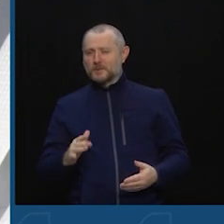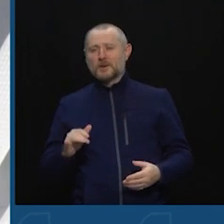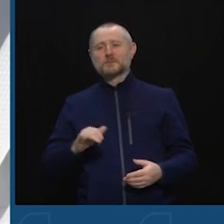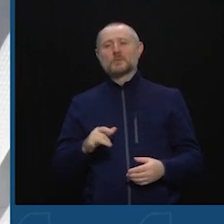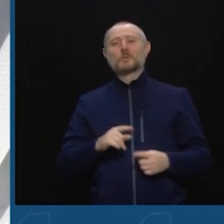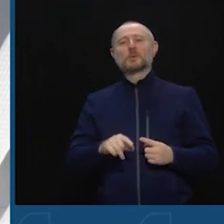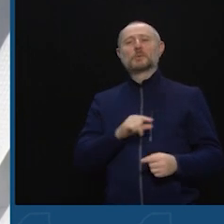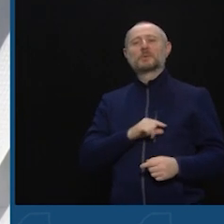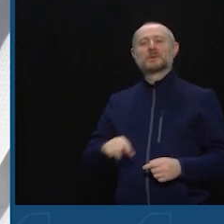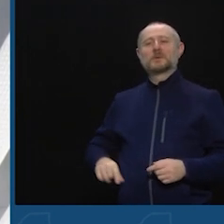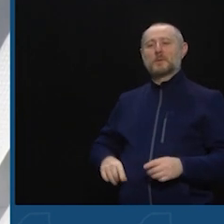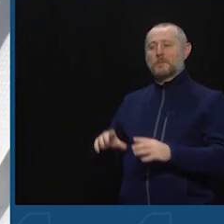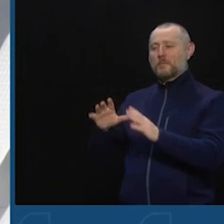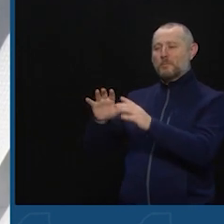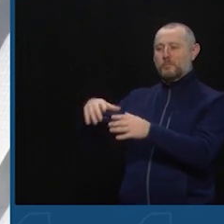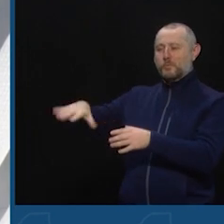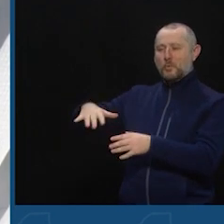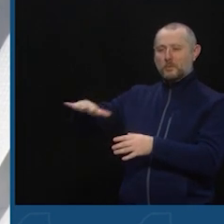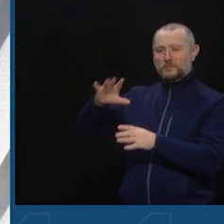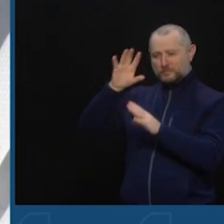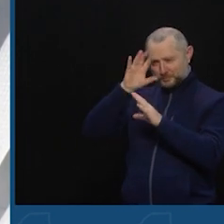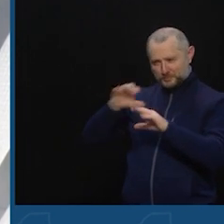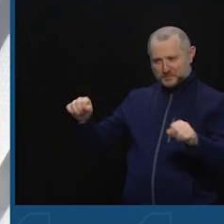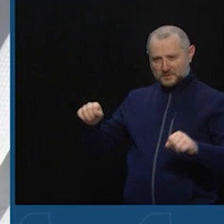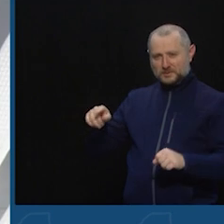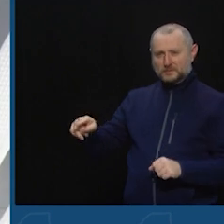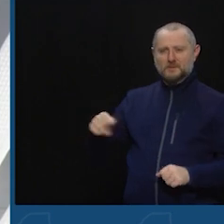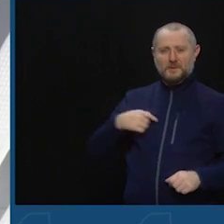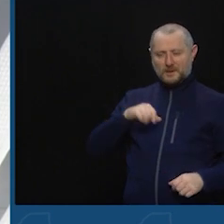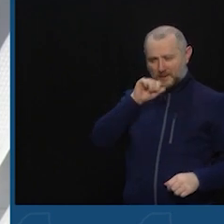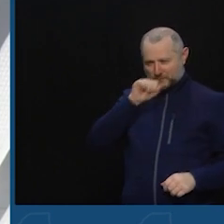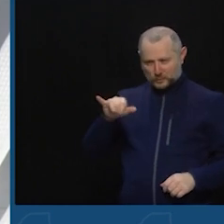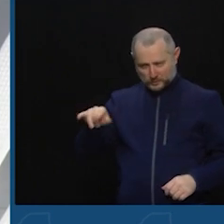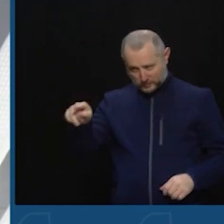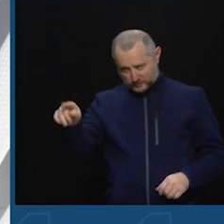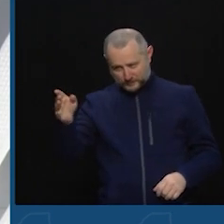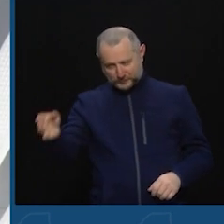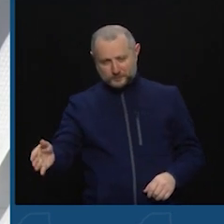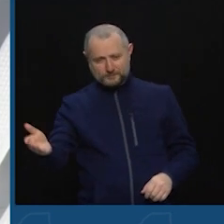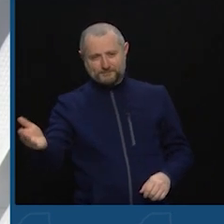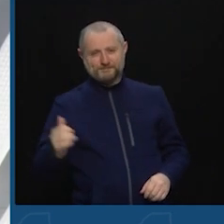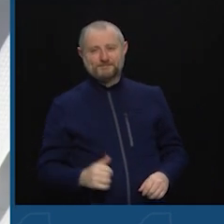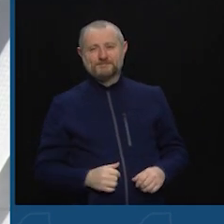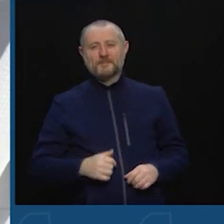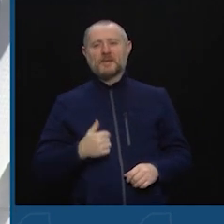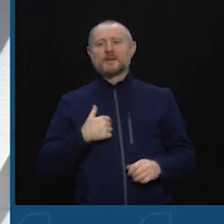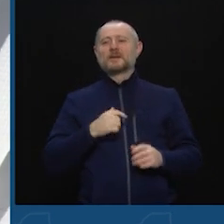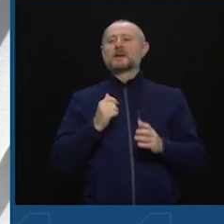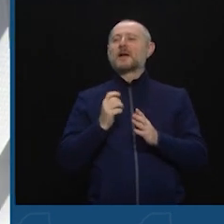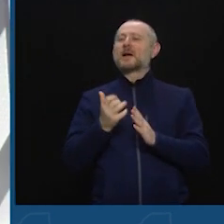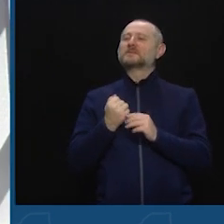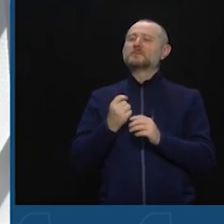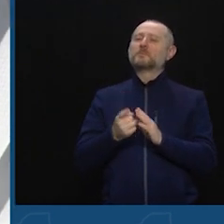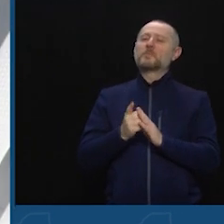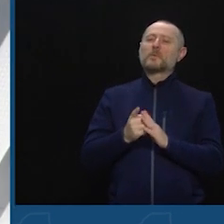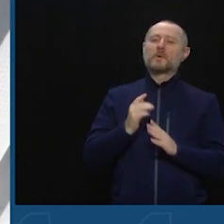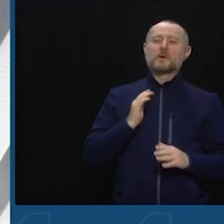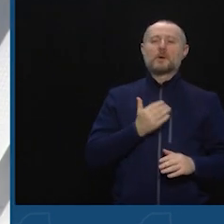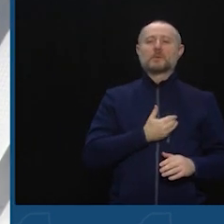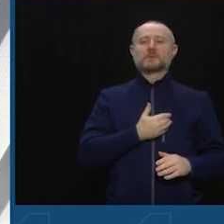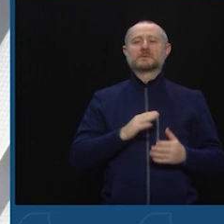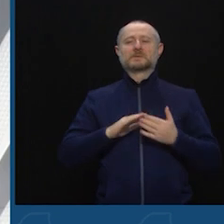that. I just want to take a moment as our city